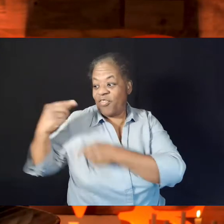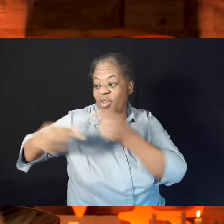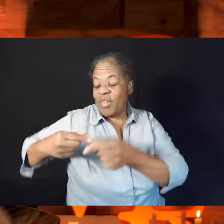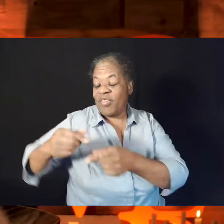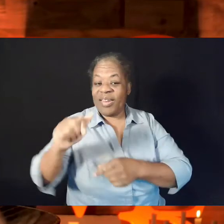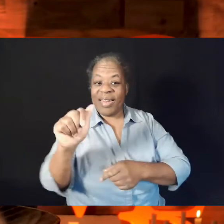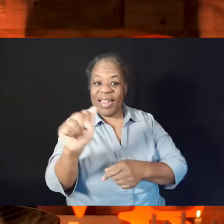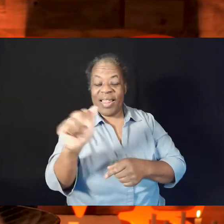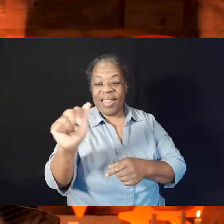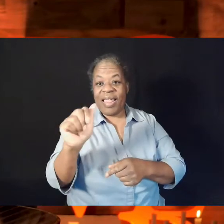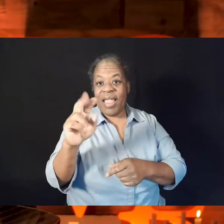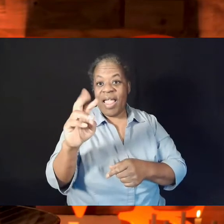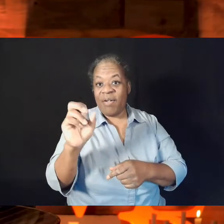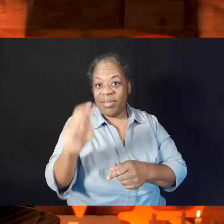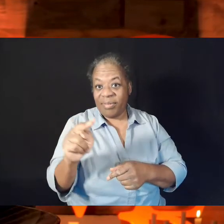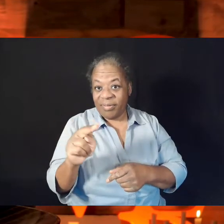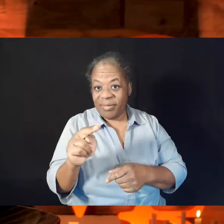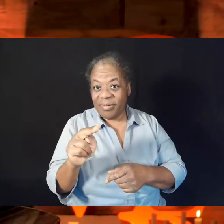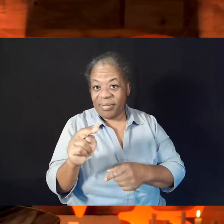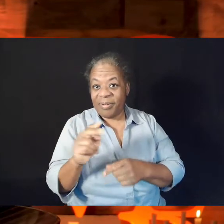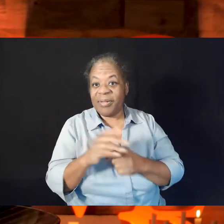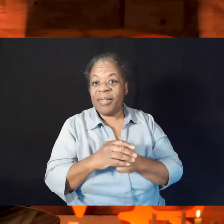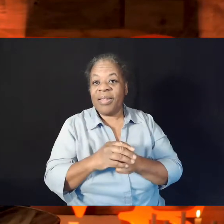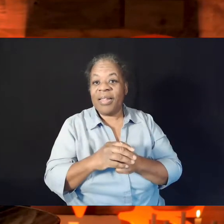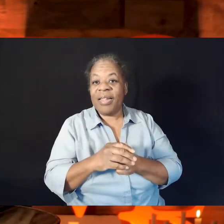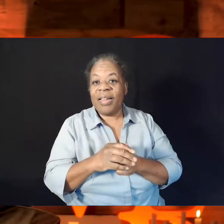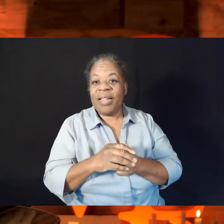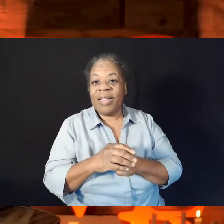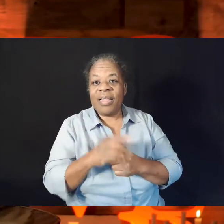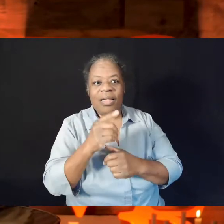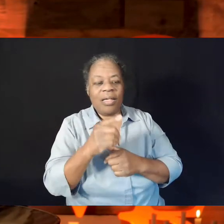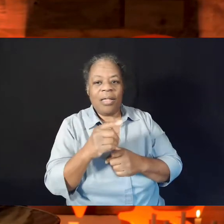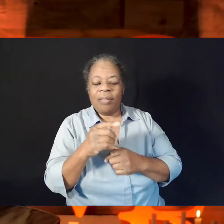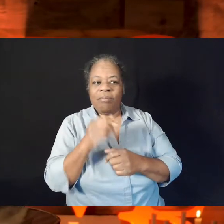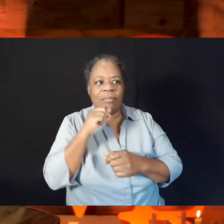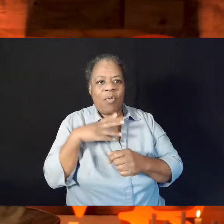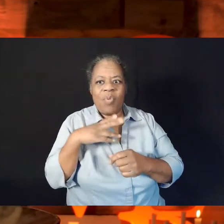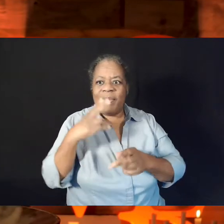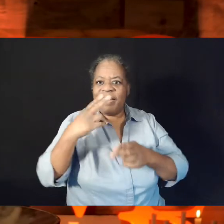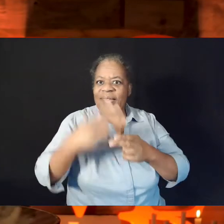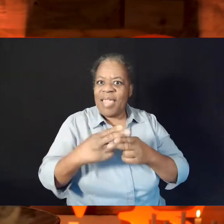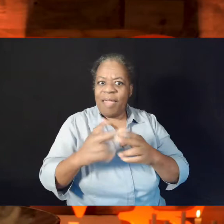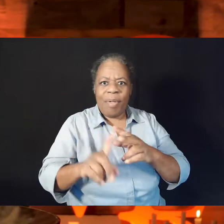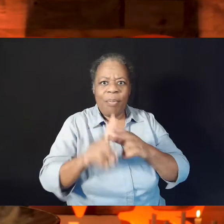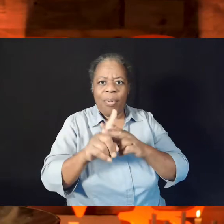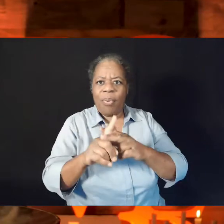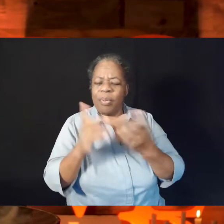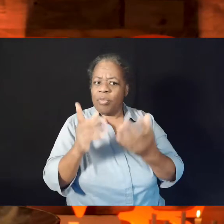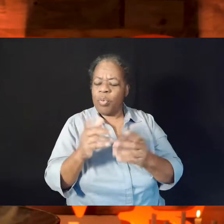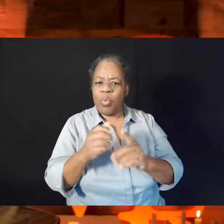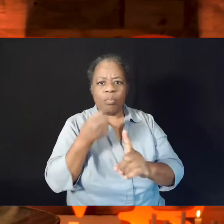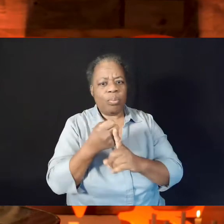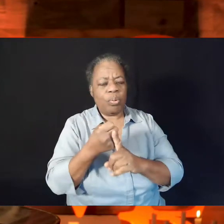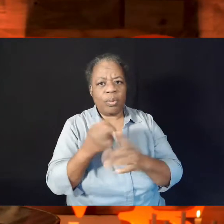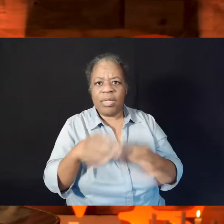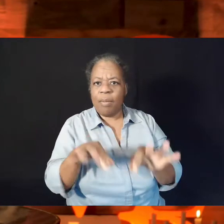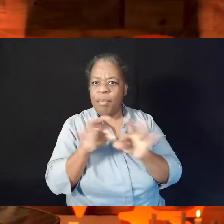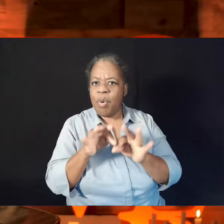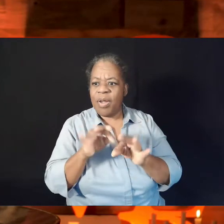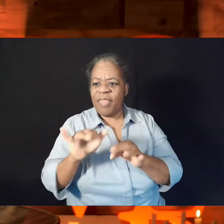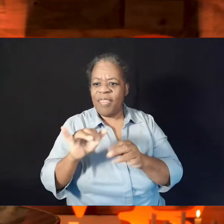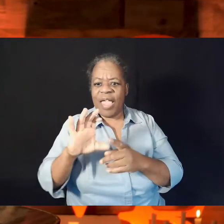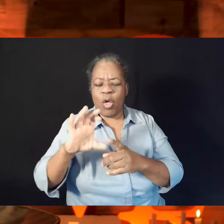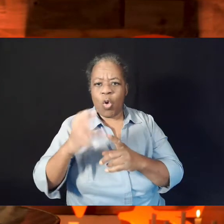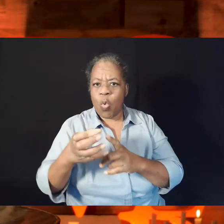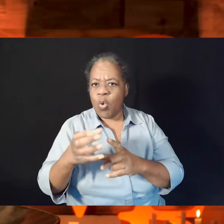is always the case in Scripture, just having a woman's name mentioned is significant in a culture that was known for its